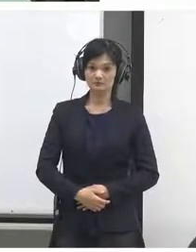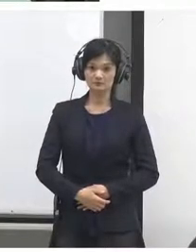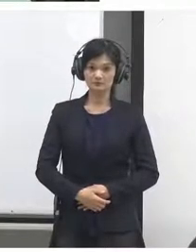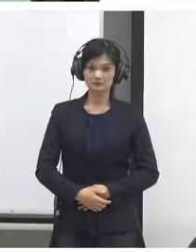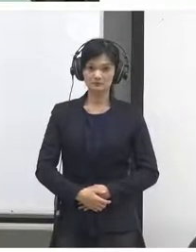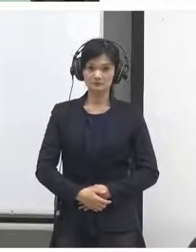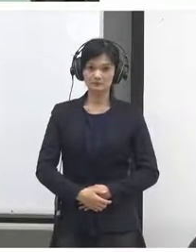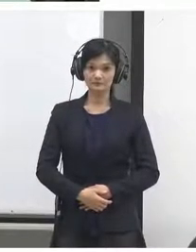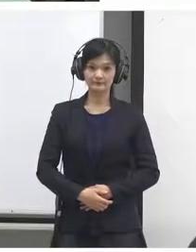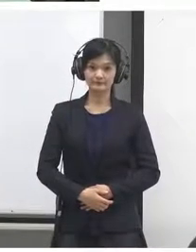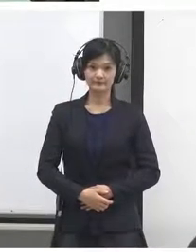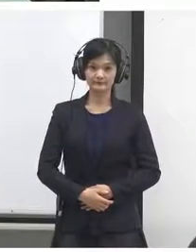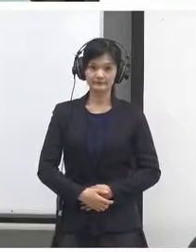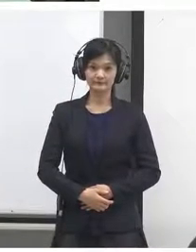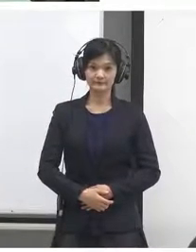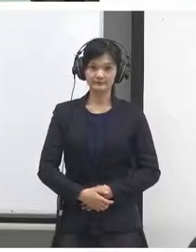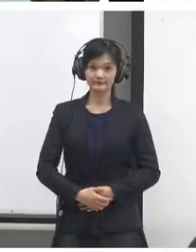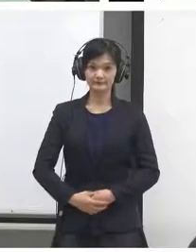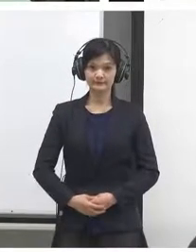is it